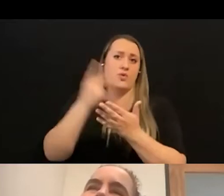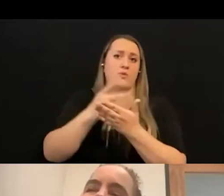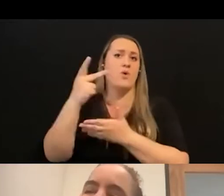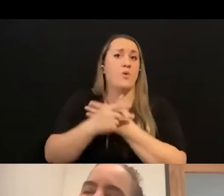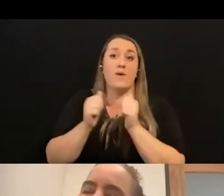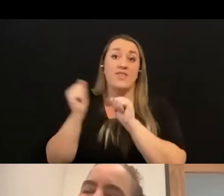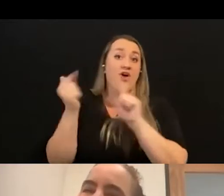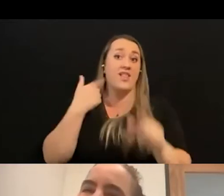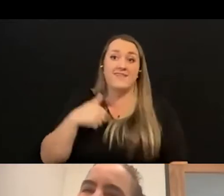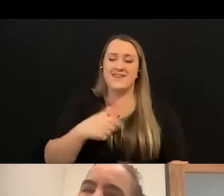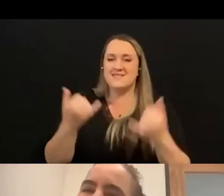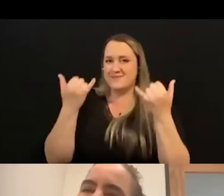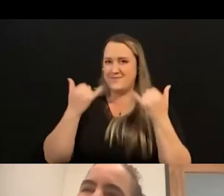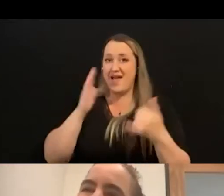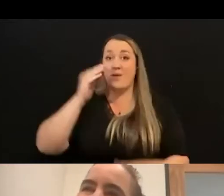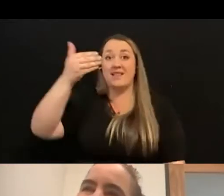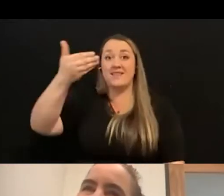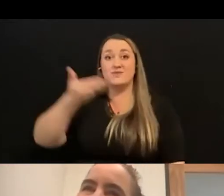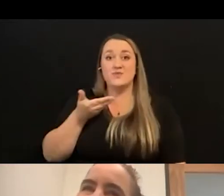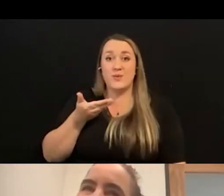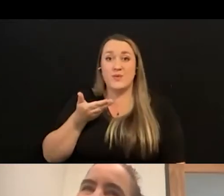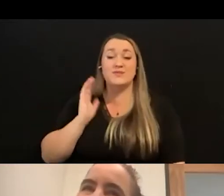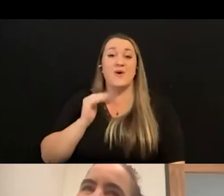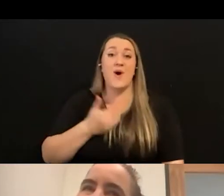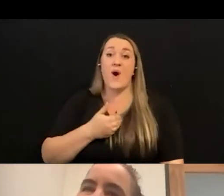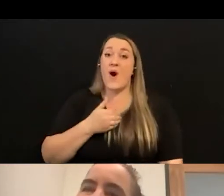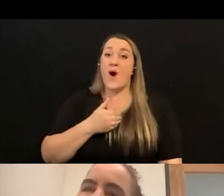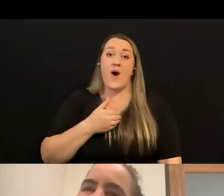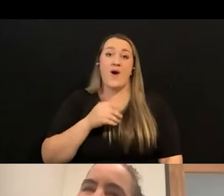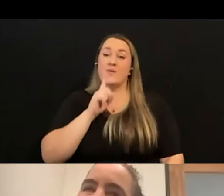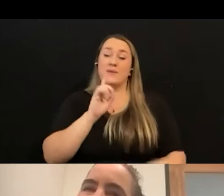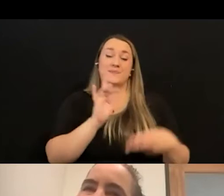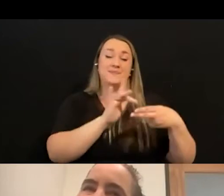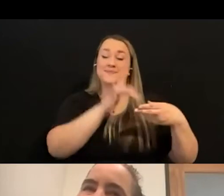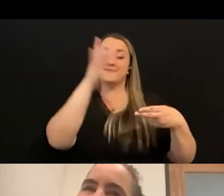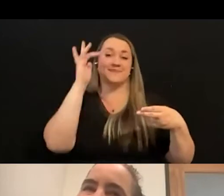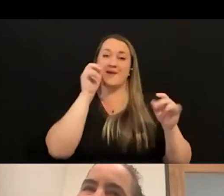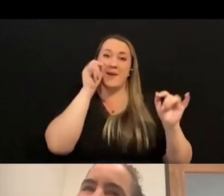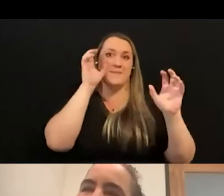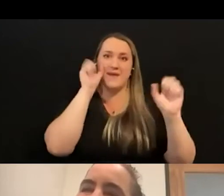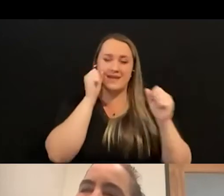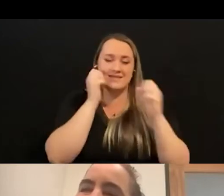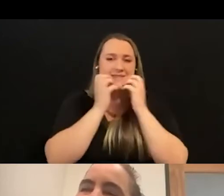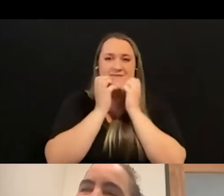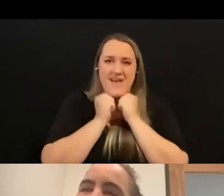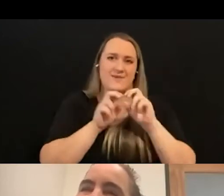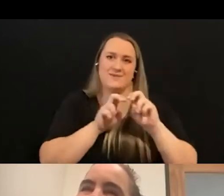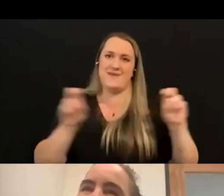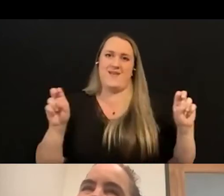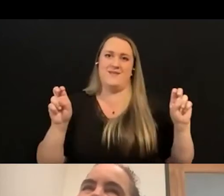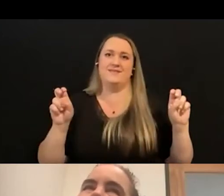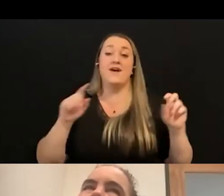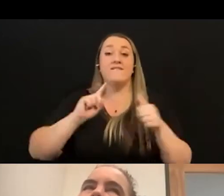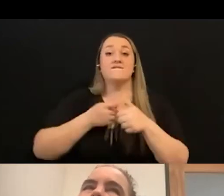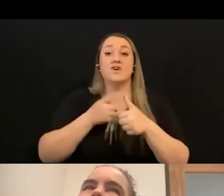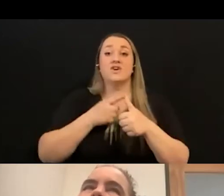And now I am going to introduce our very illustrious and extraordinarily valued panel. First, we